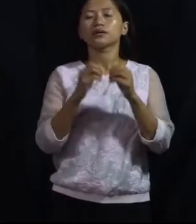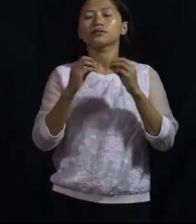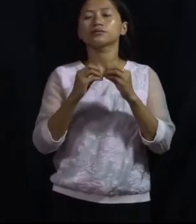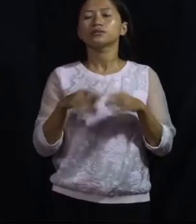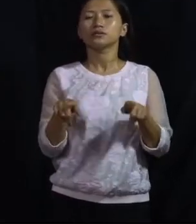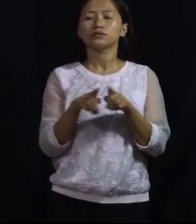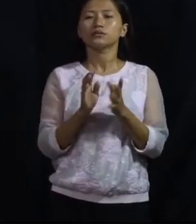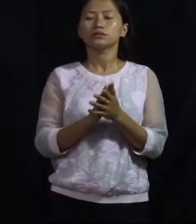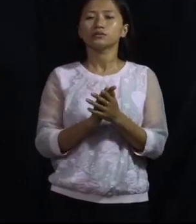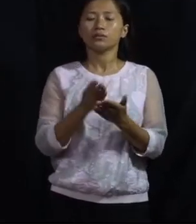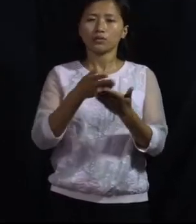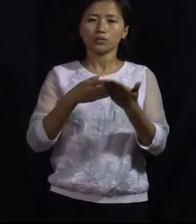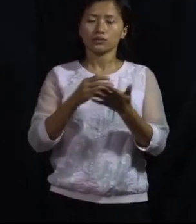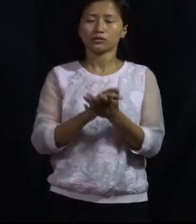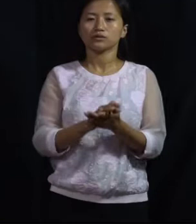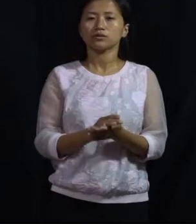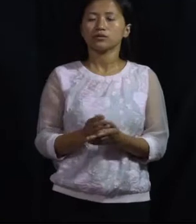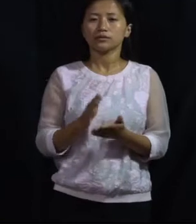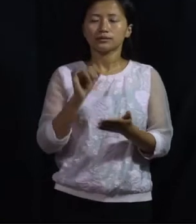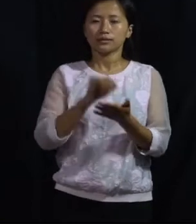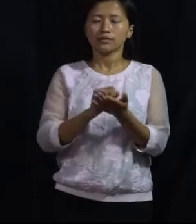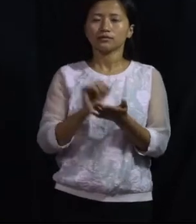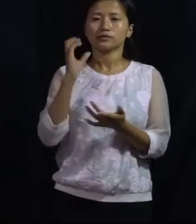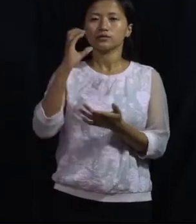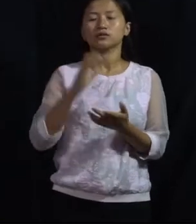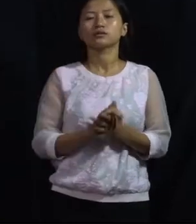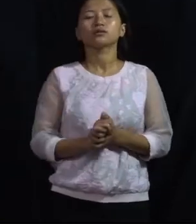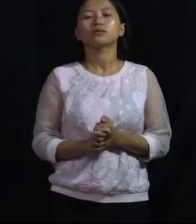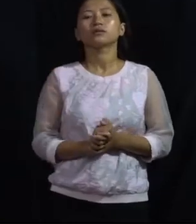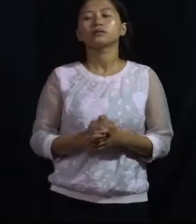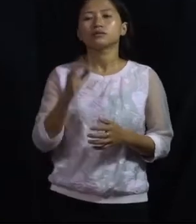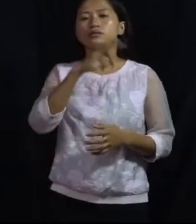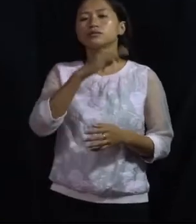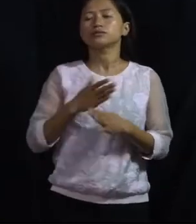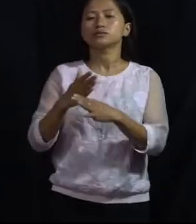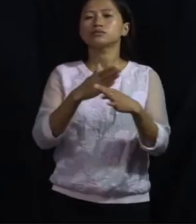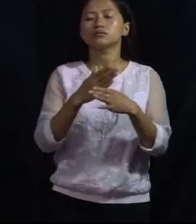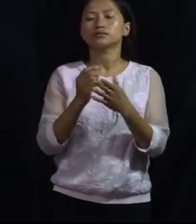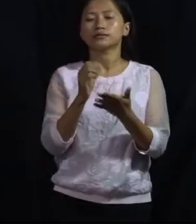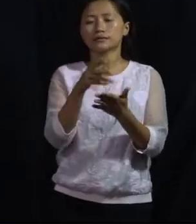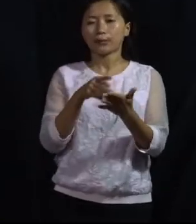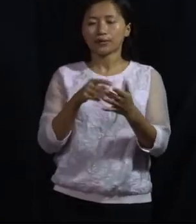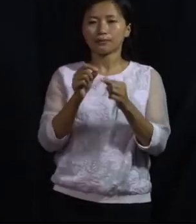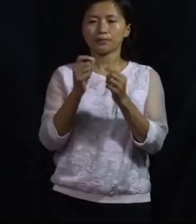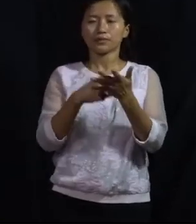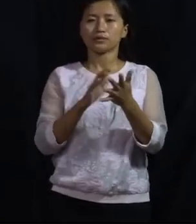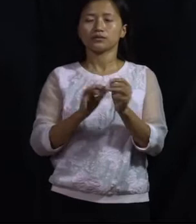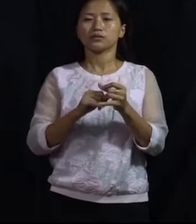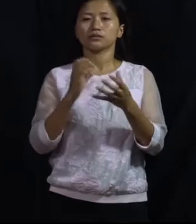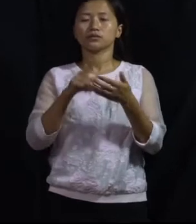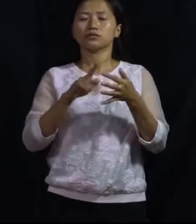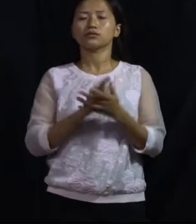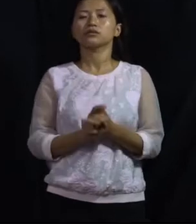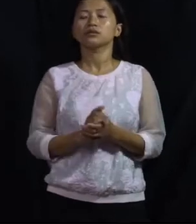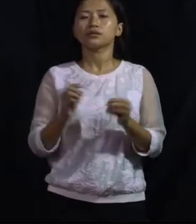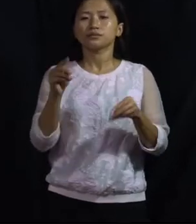to be made proportionate to that of C on their profit sharing basis. Prepare the